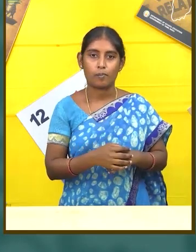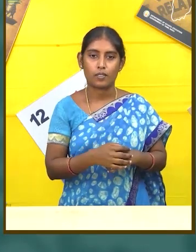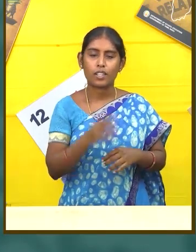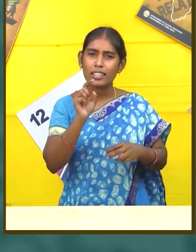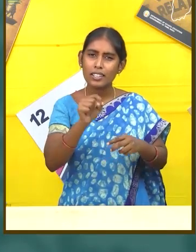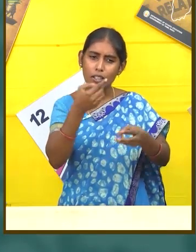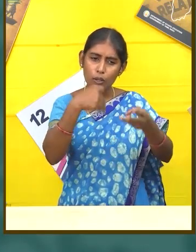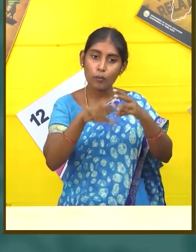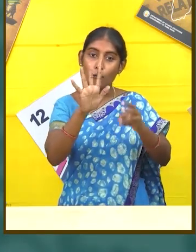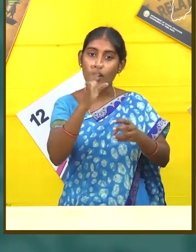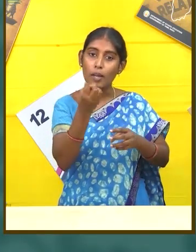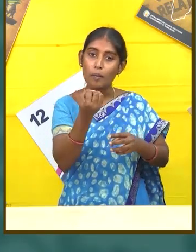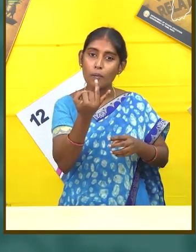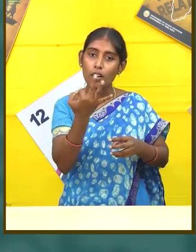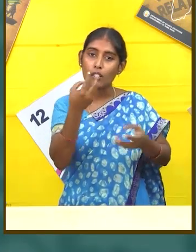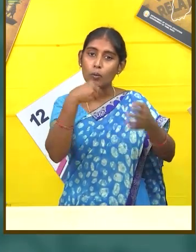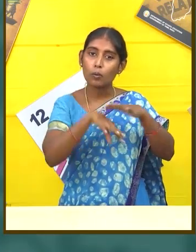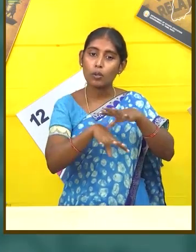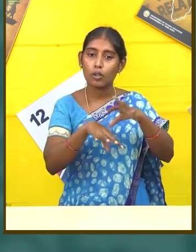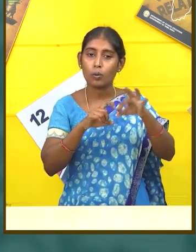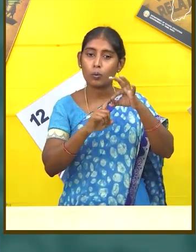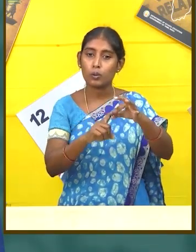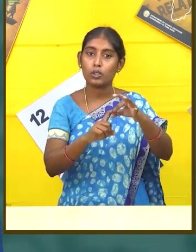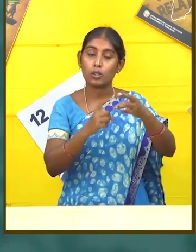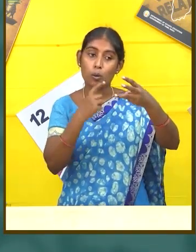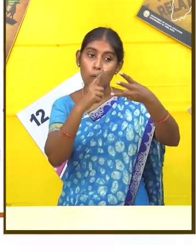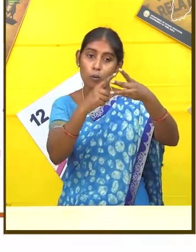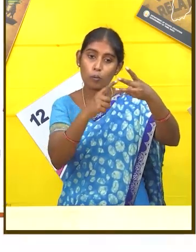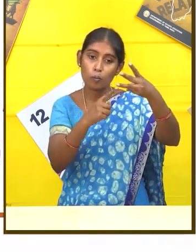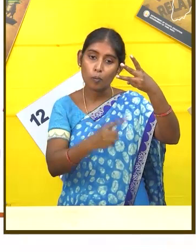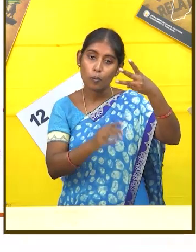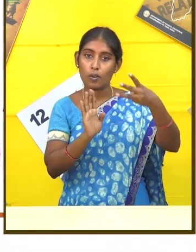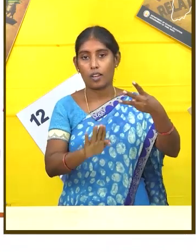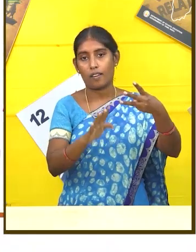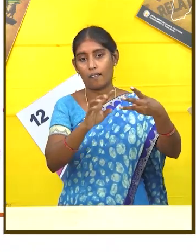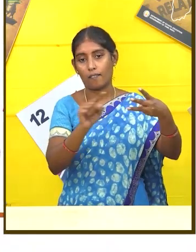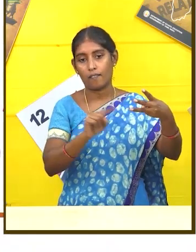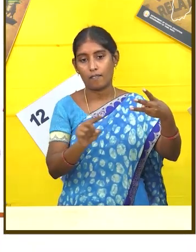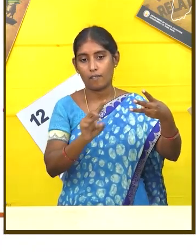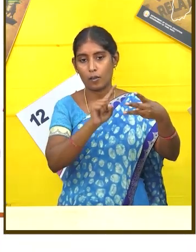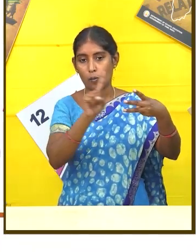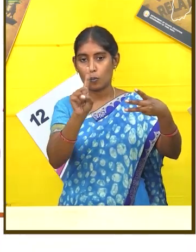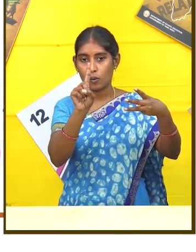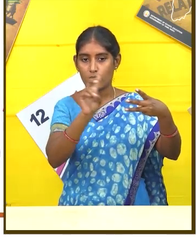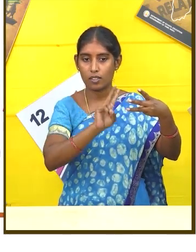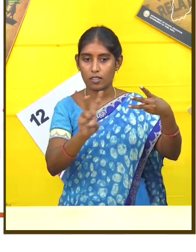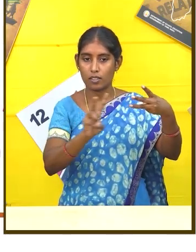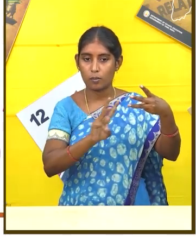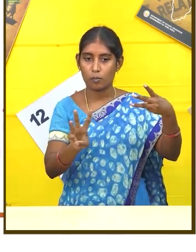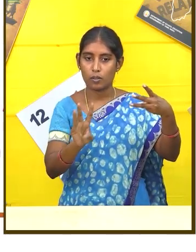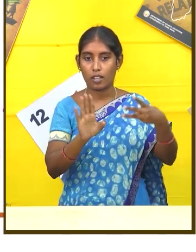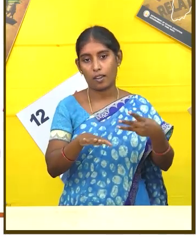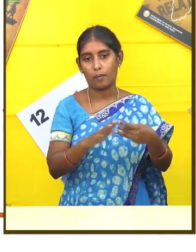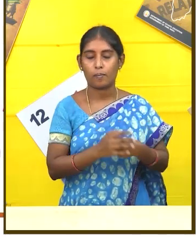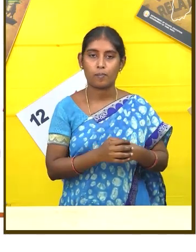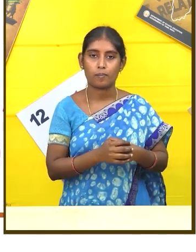variables. In that, let's go for the type 1. What's the type 1? To solve the system of equations having